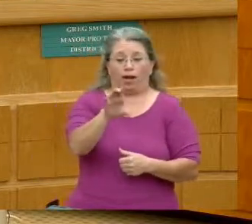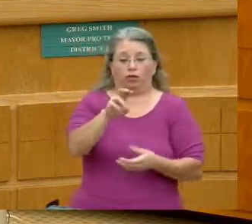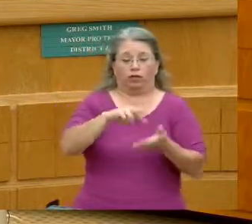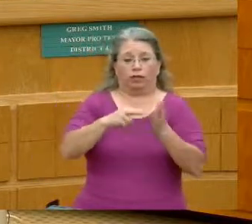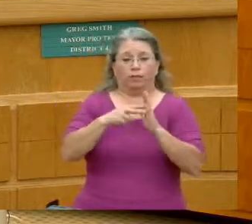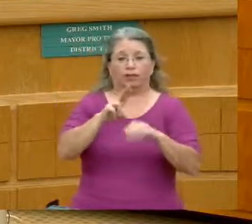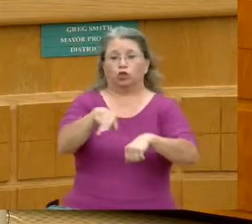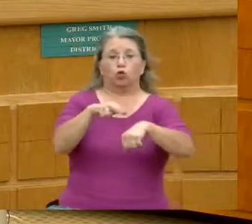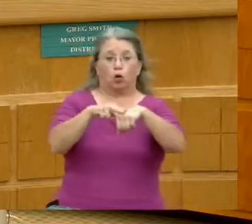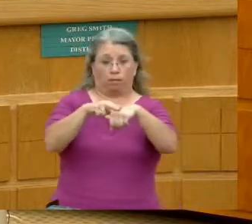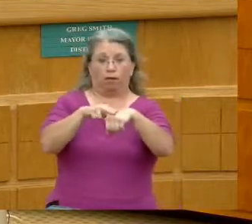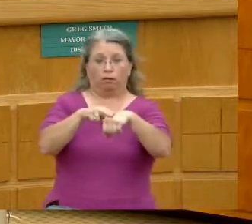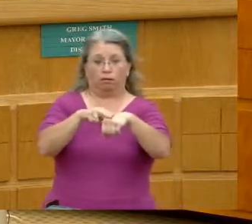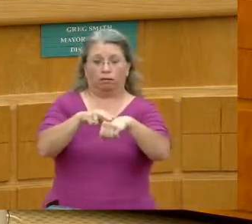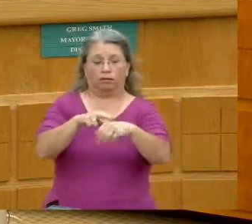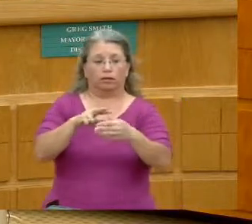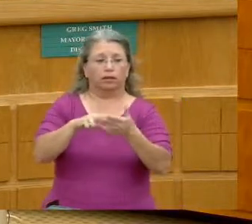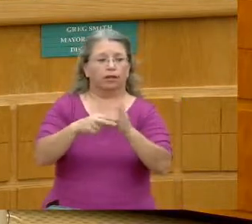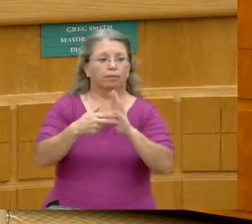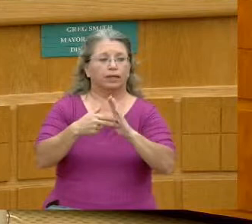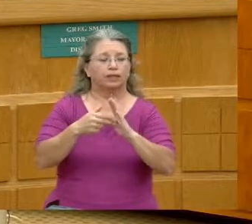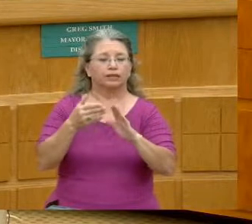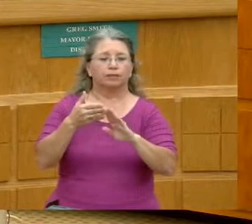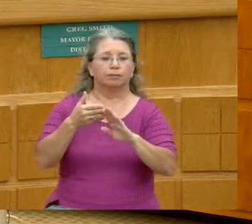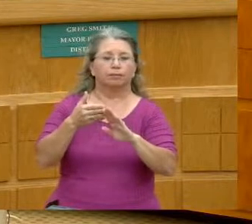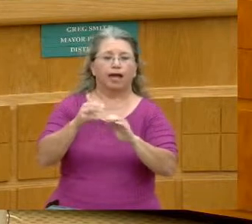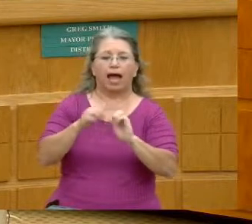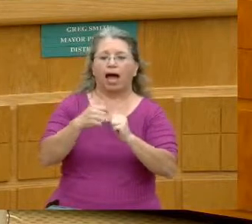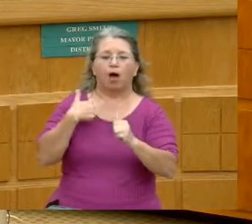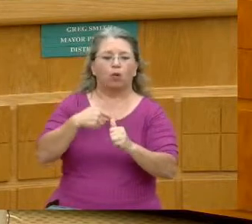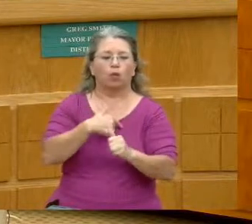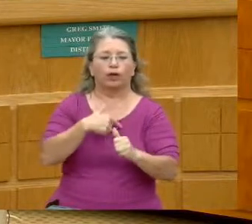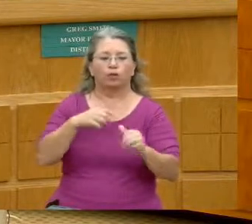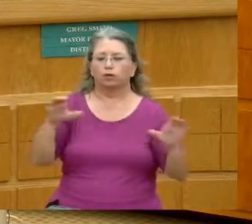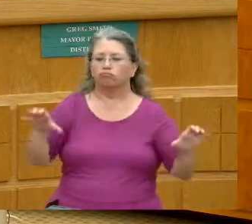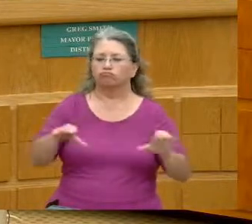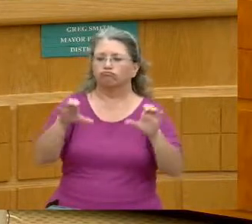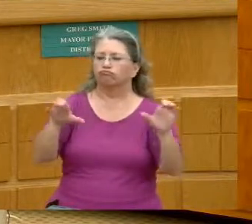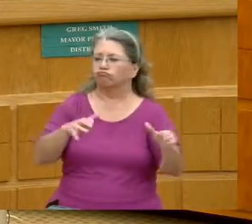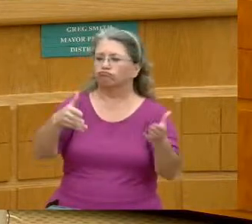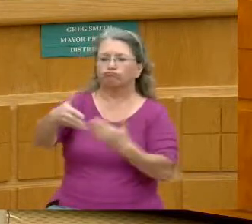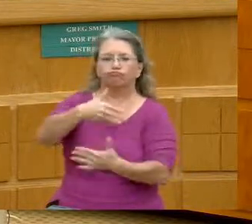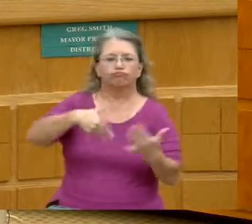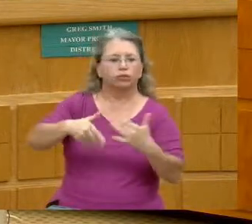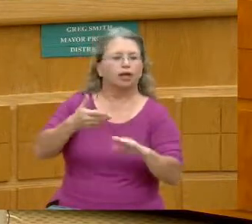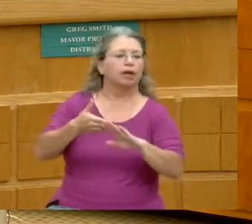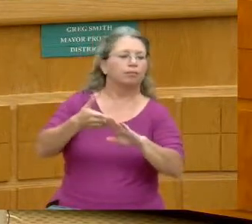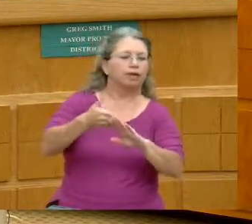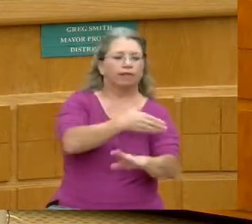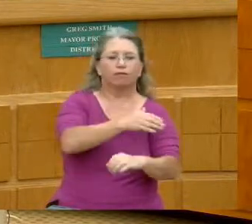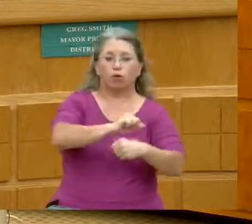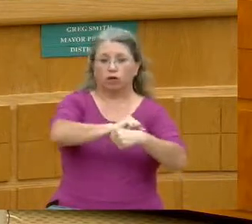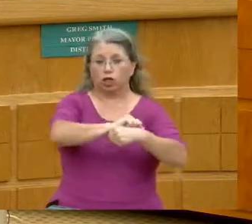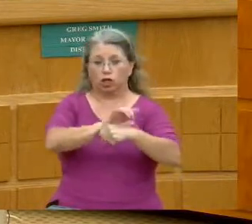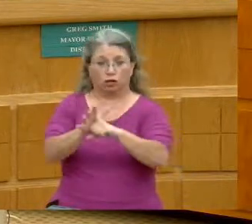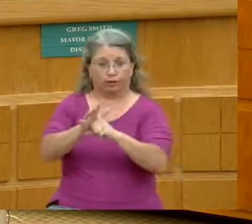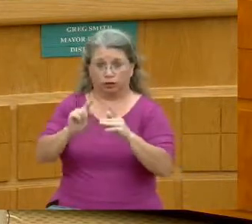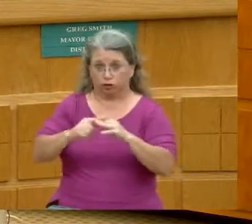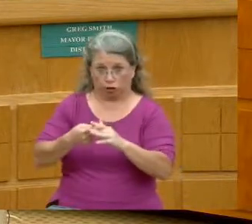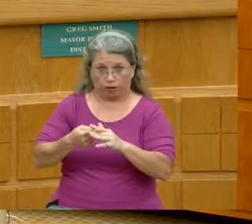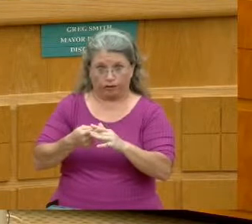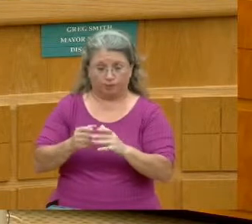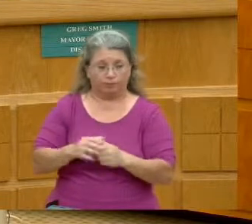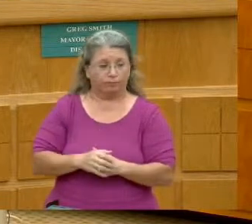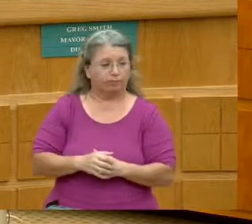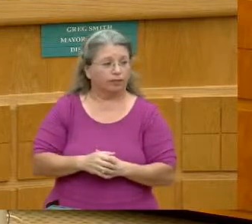we were behaving before COVID-19 really started and we realized it was here. And this is a